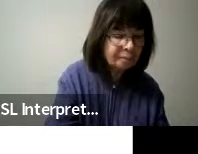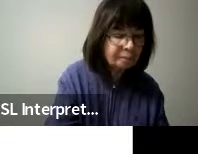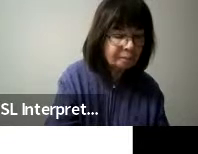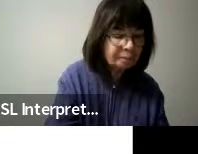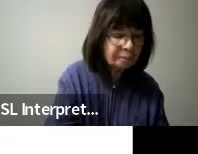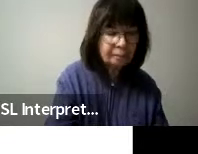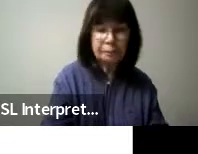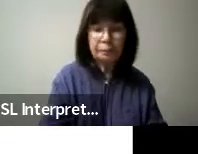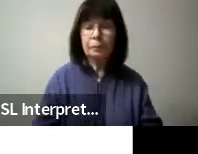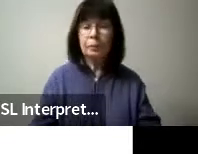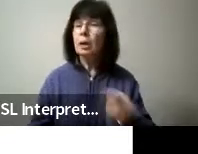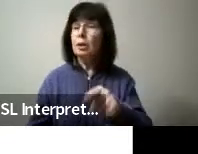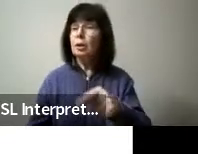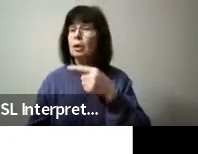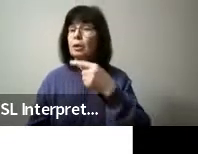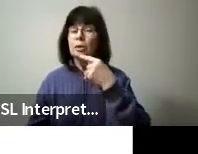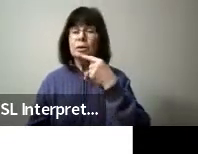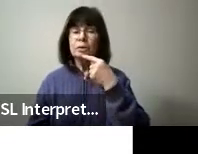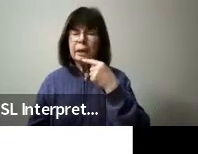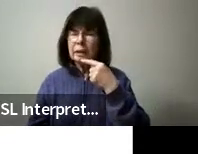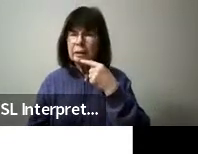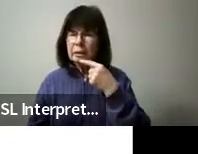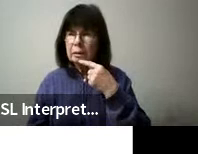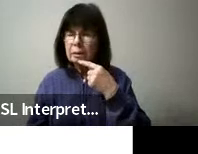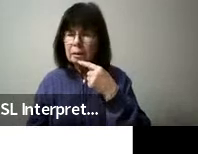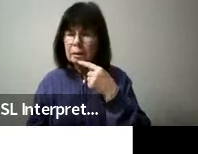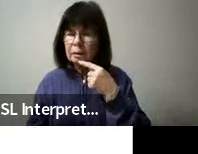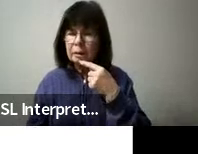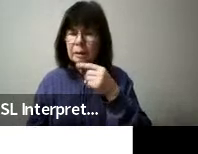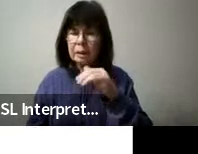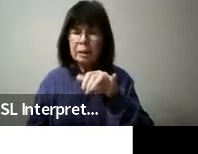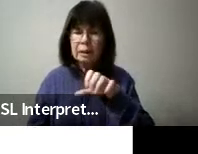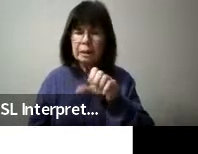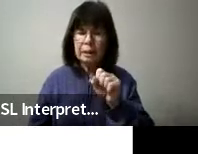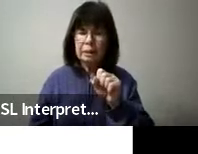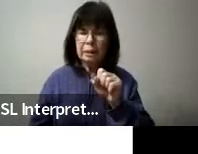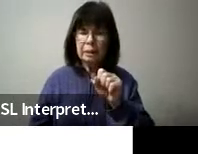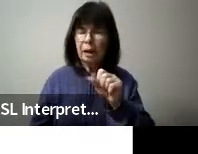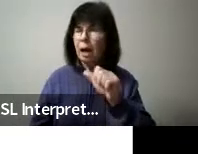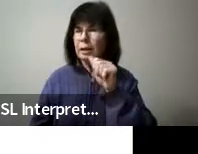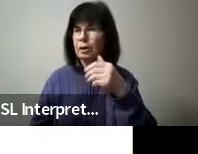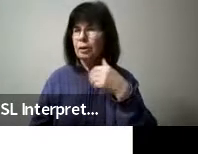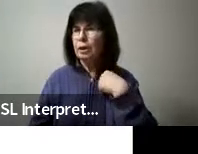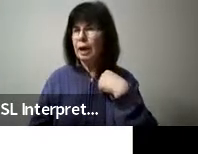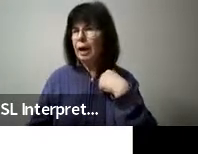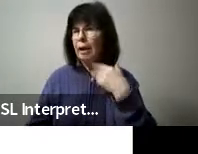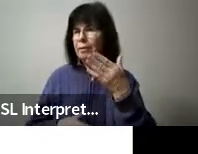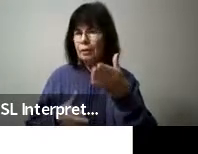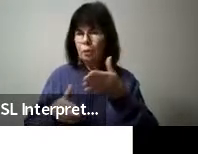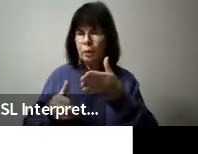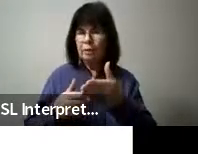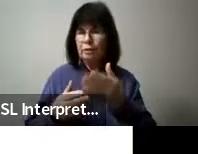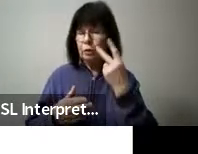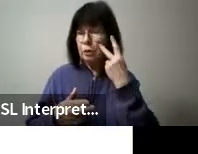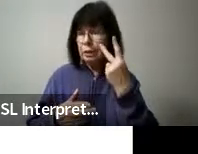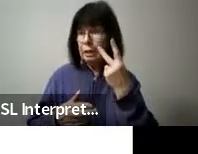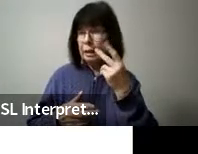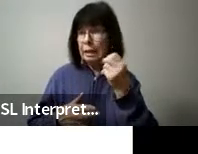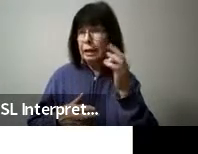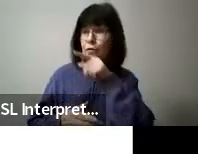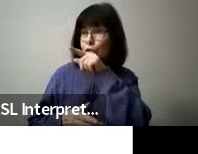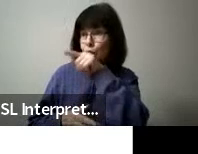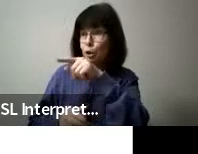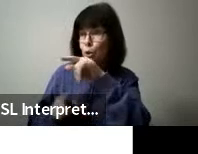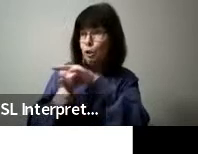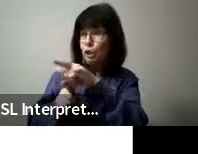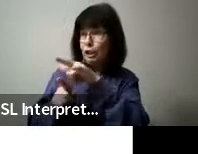And you said just choose top 3, correct? Yes, please. I mean, I don't have a mechanism to see if you cheated